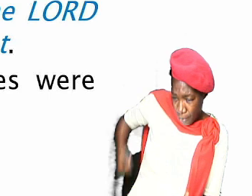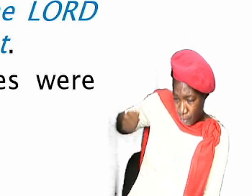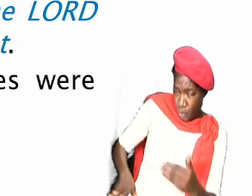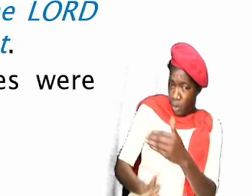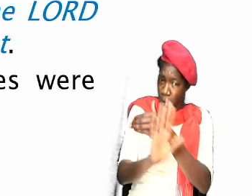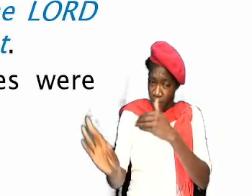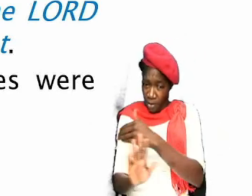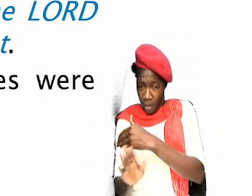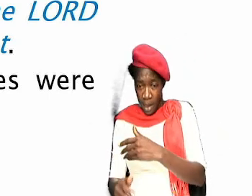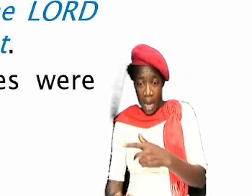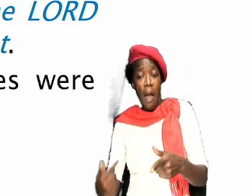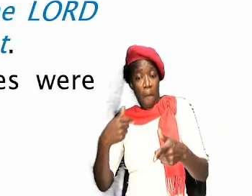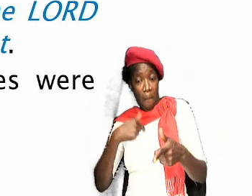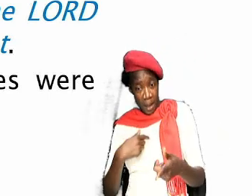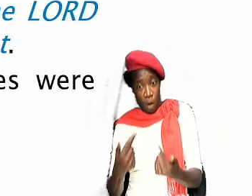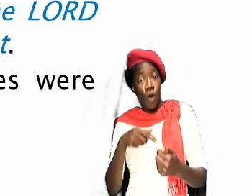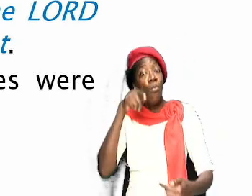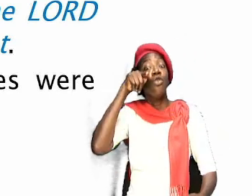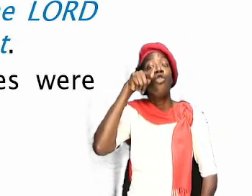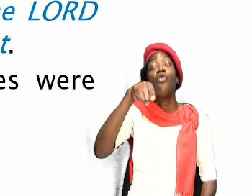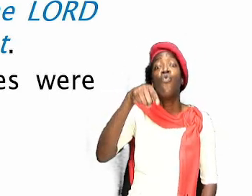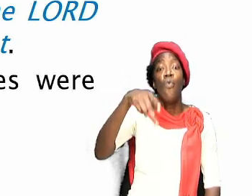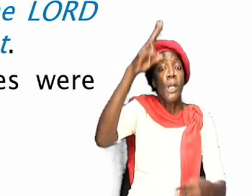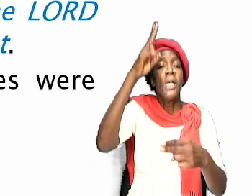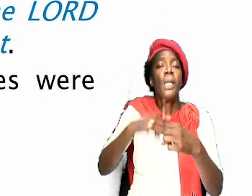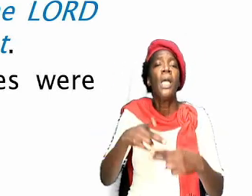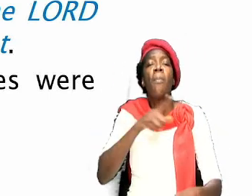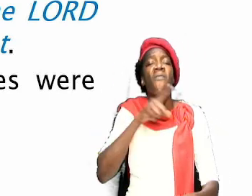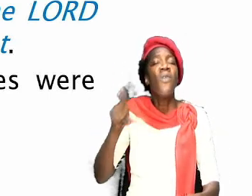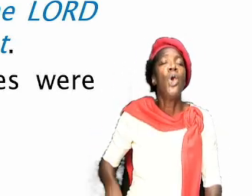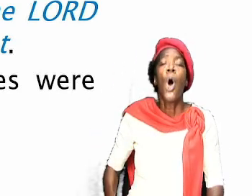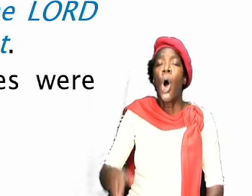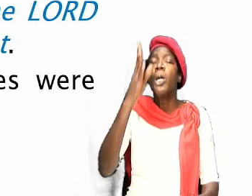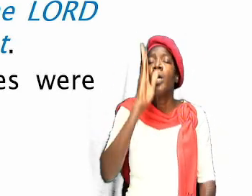to you in the name of the Lord God of Israel.